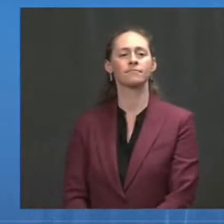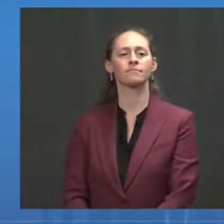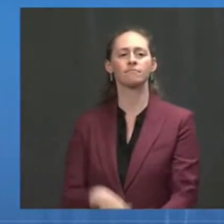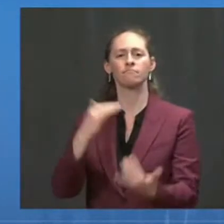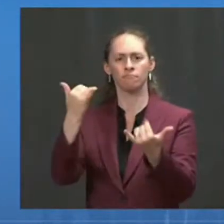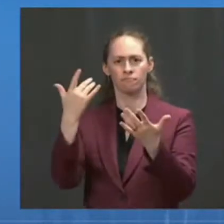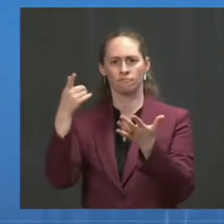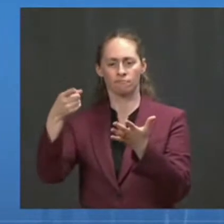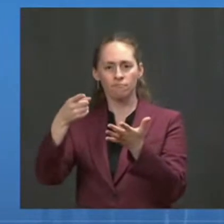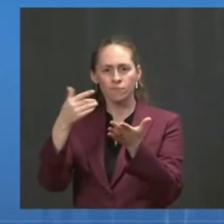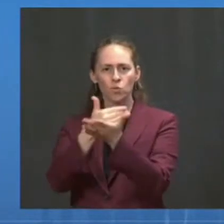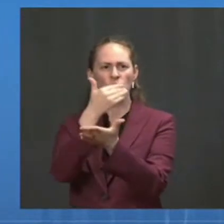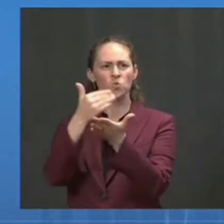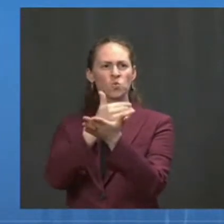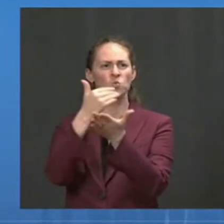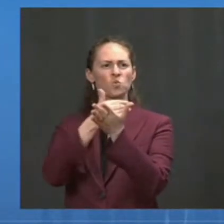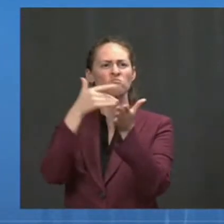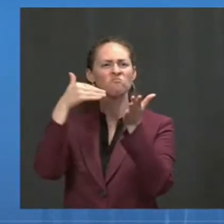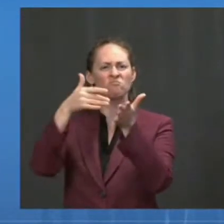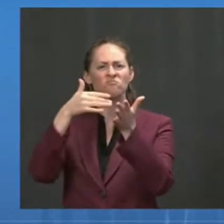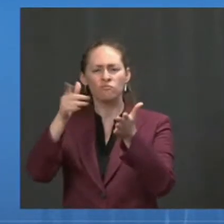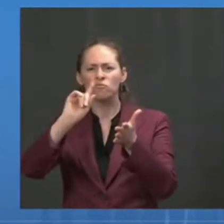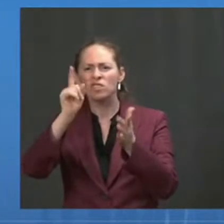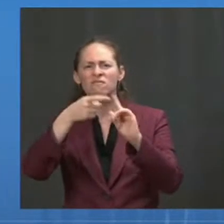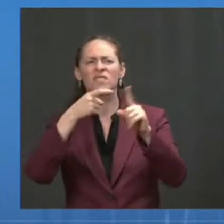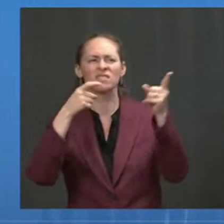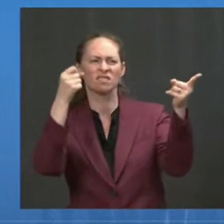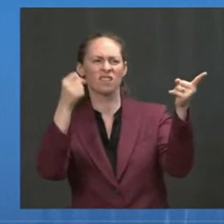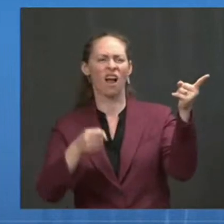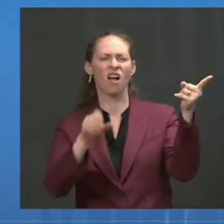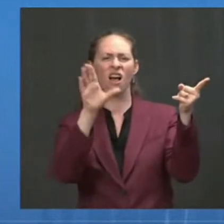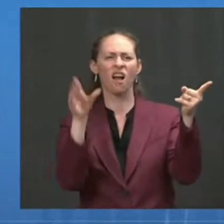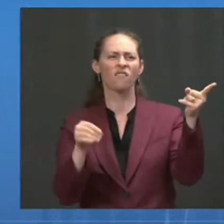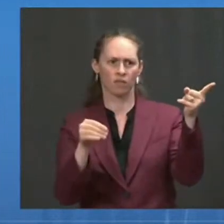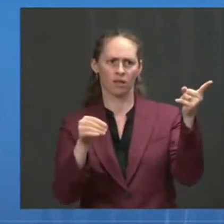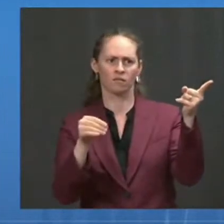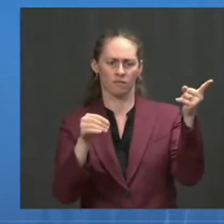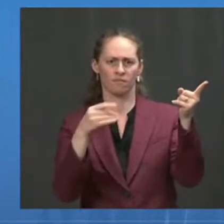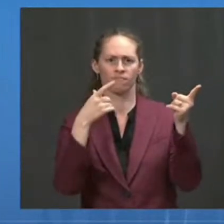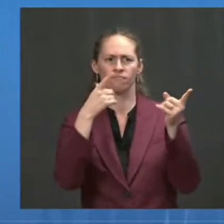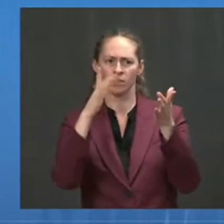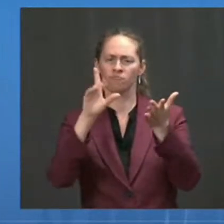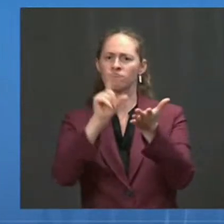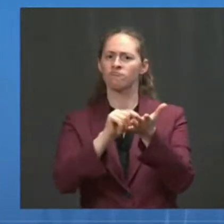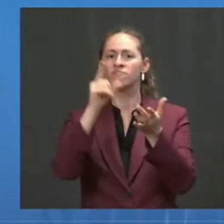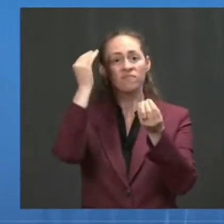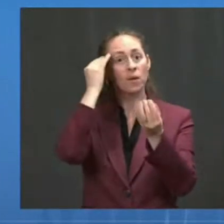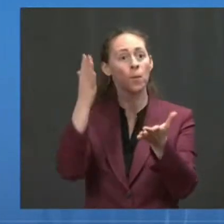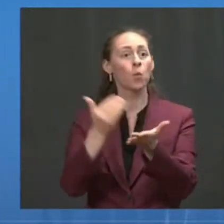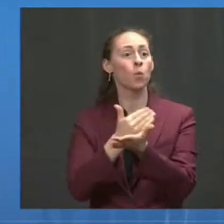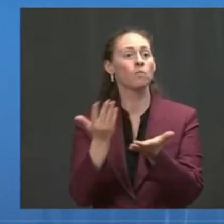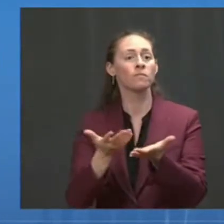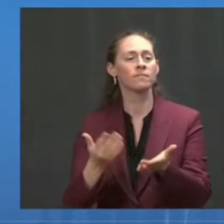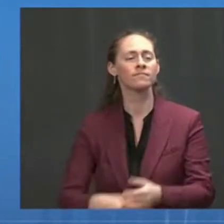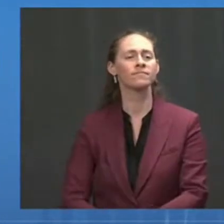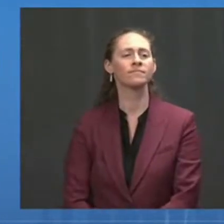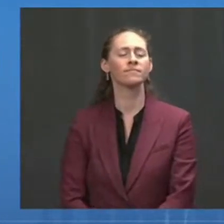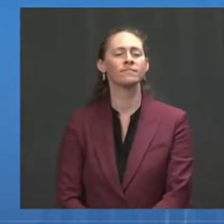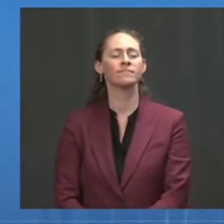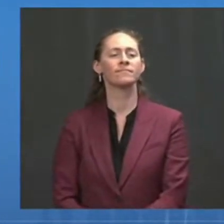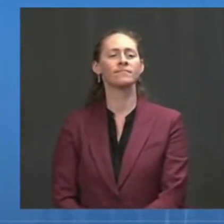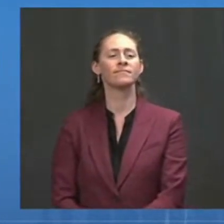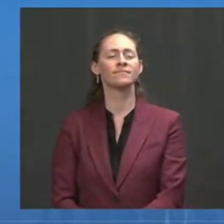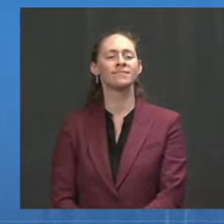out from South Africa and other Southern African countries. It's called the Sasanki study, involving about